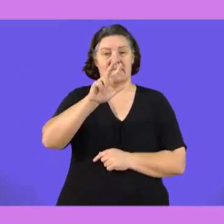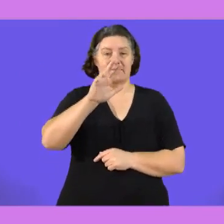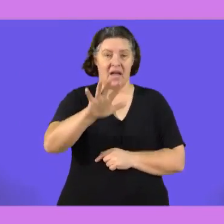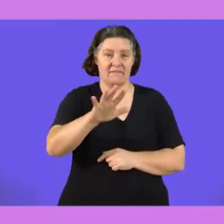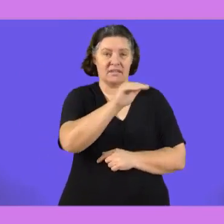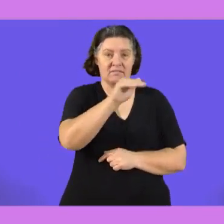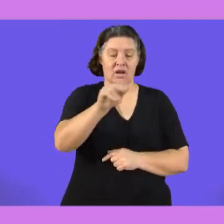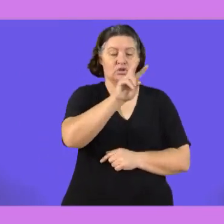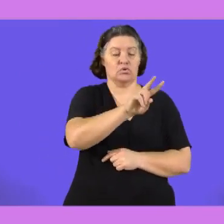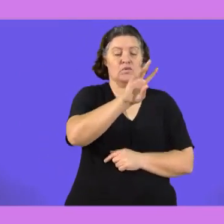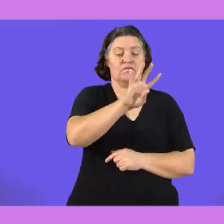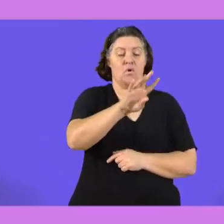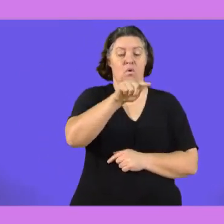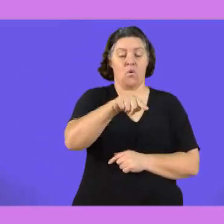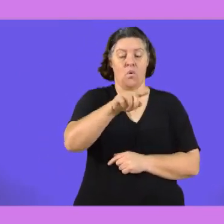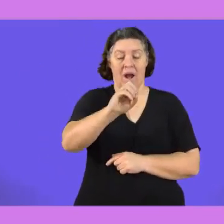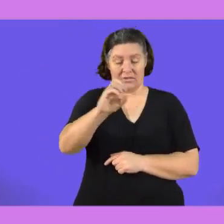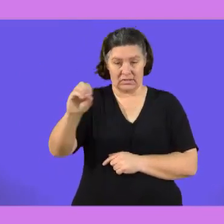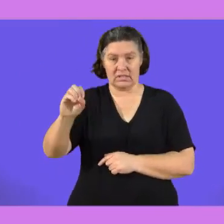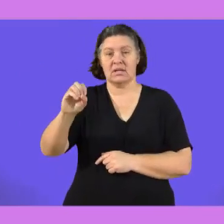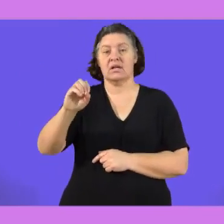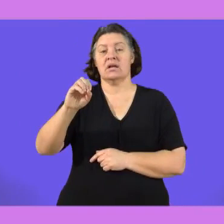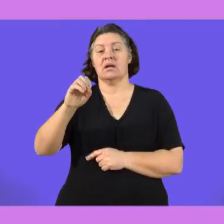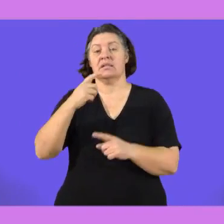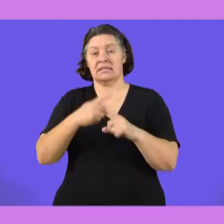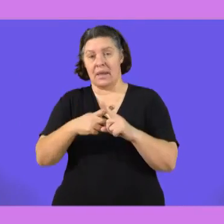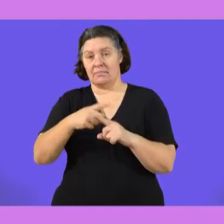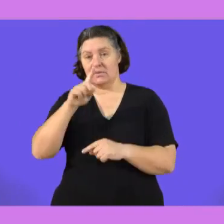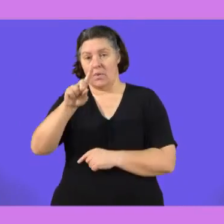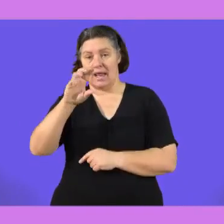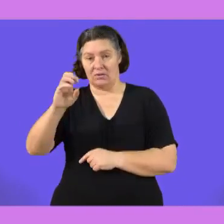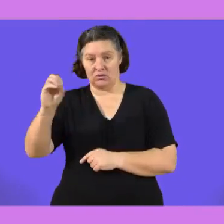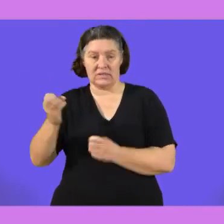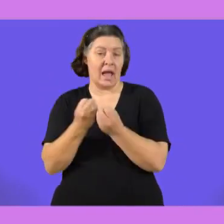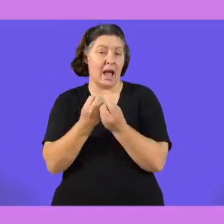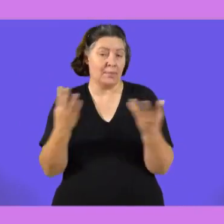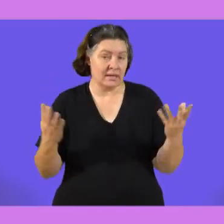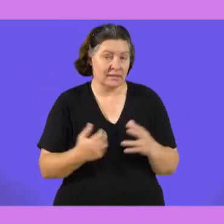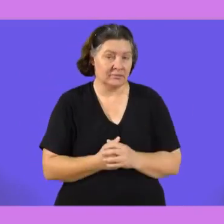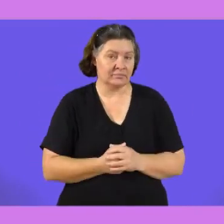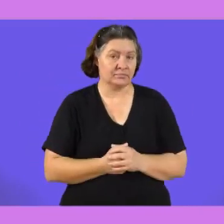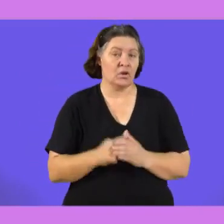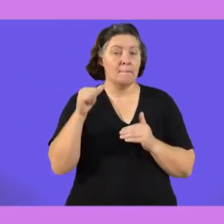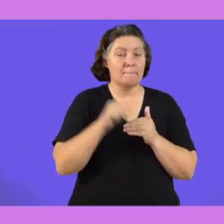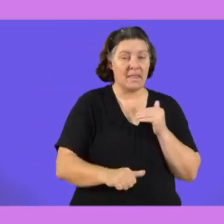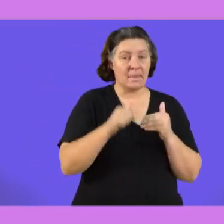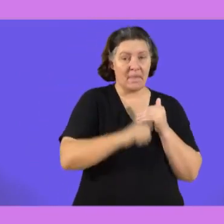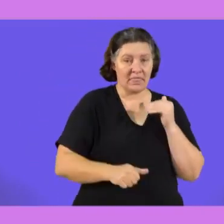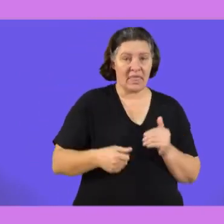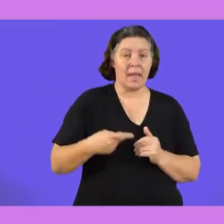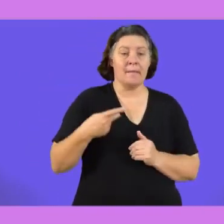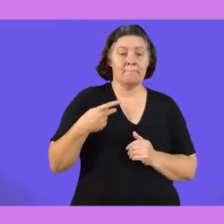divided by 2,400 multiplied by 100 equals. So that means that every month he